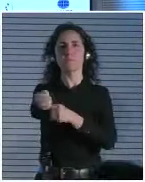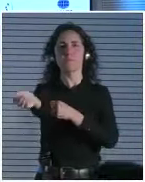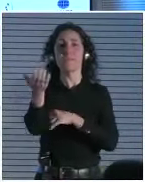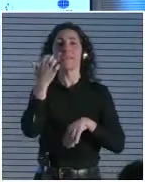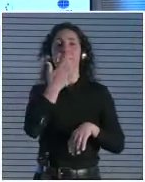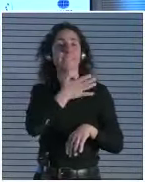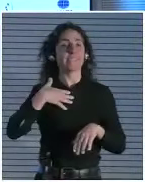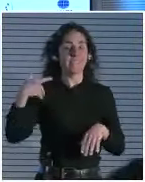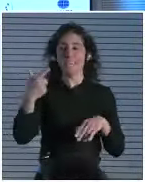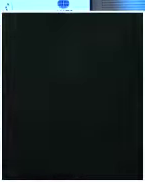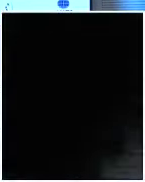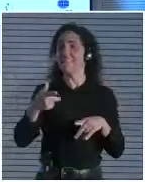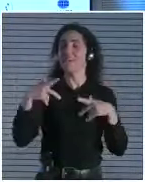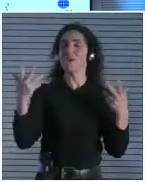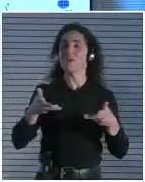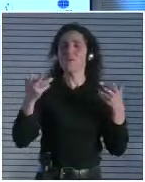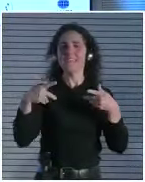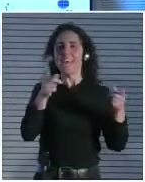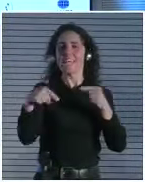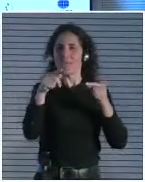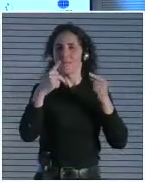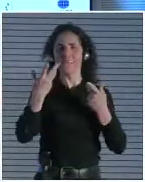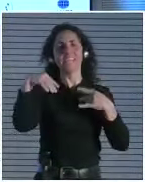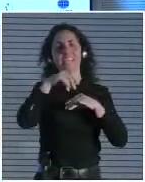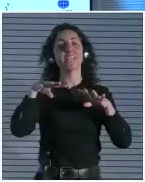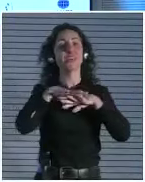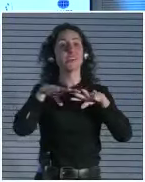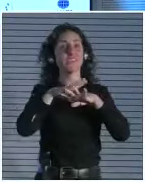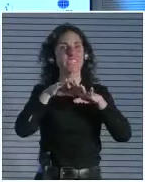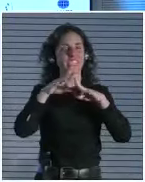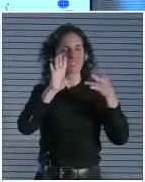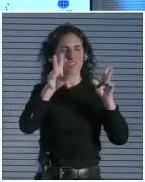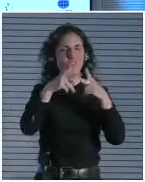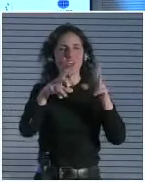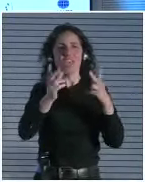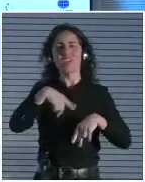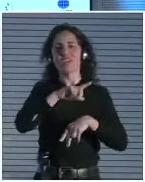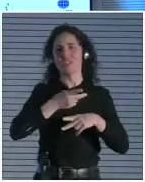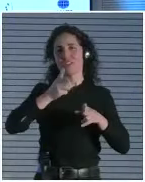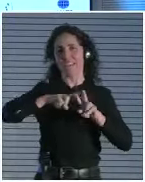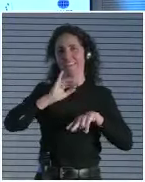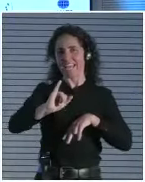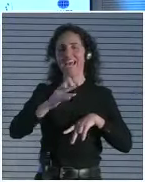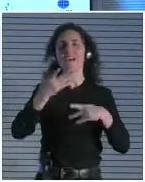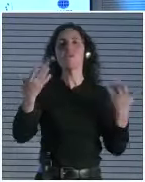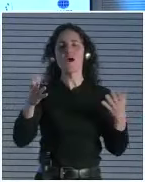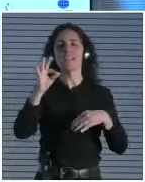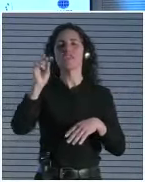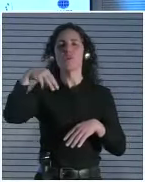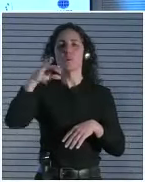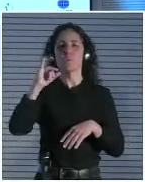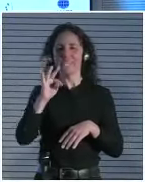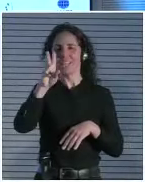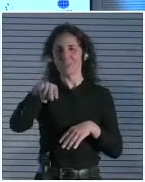which is SD Summit 2023. And before going to the next panel session, I was